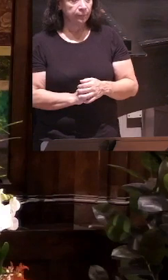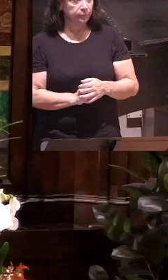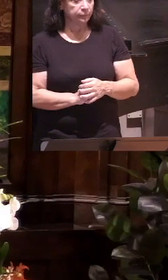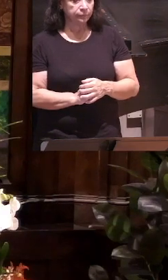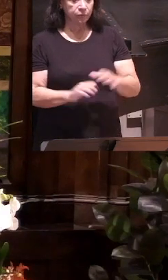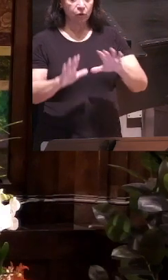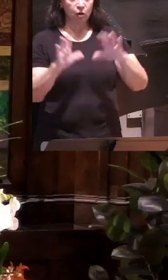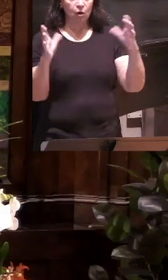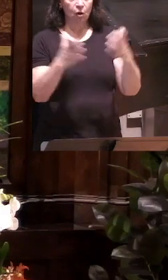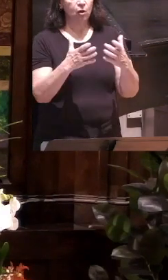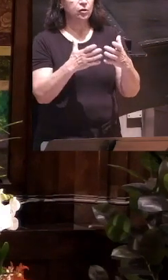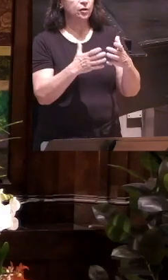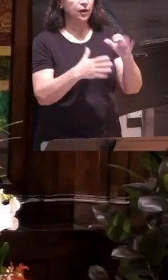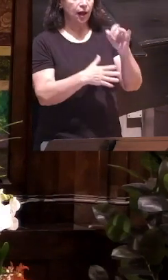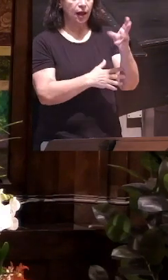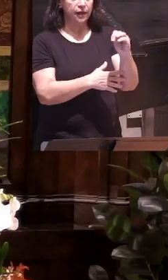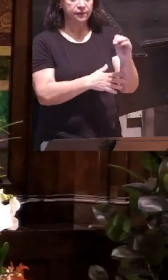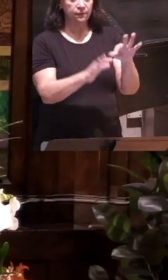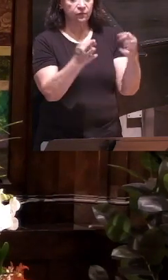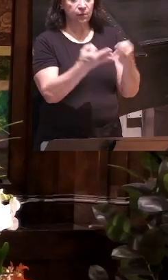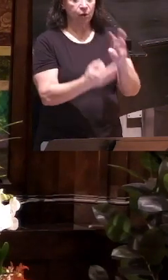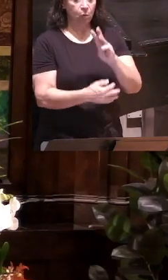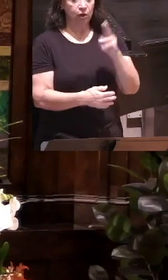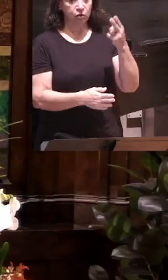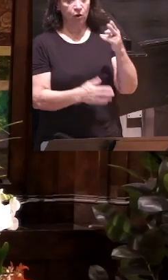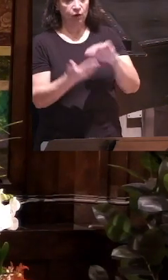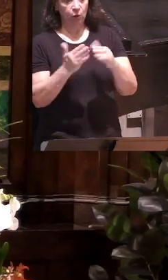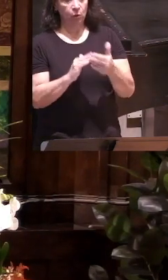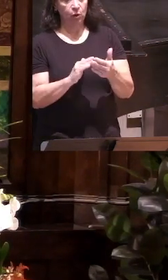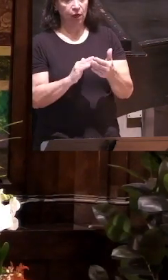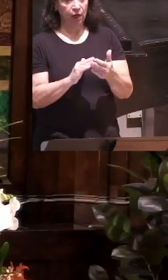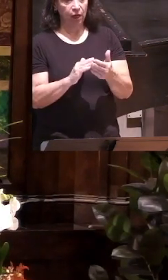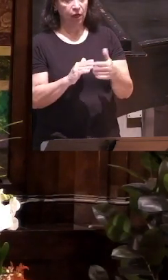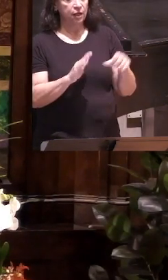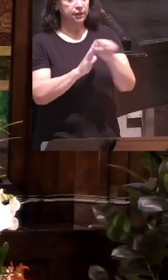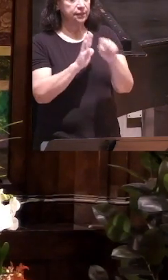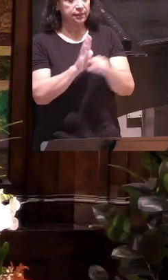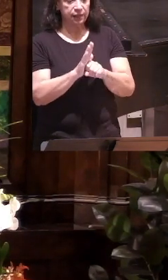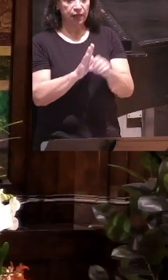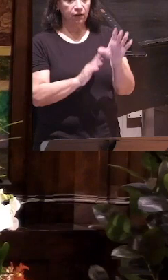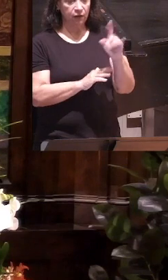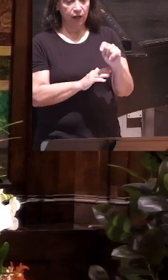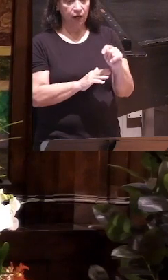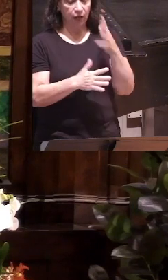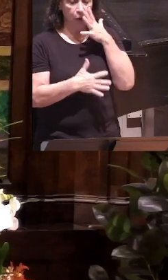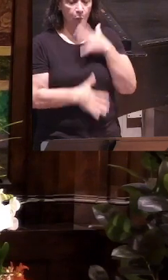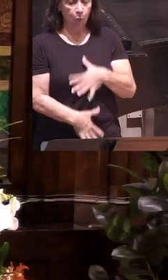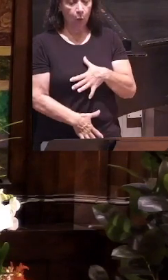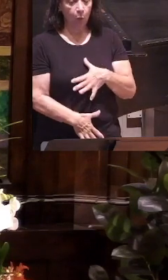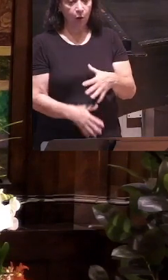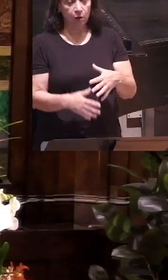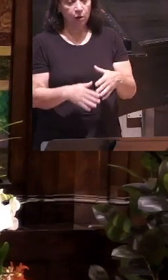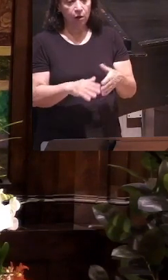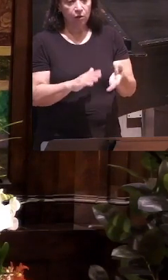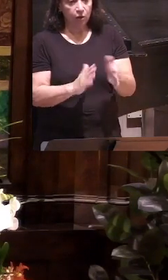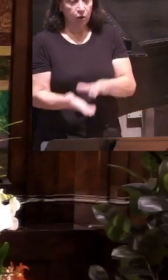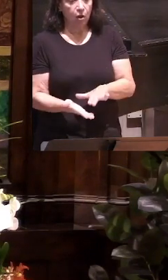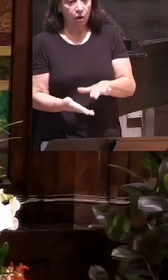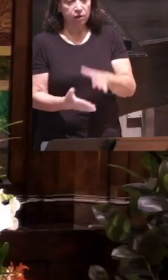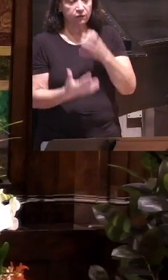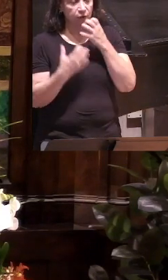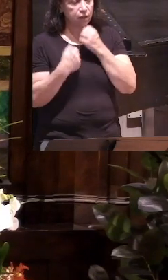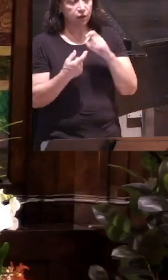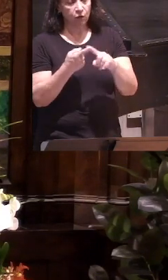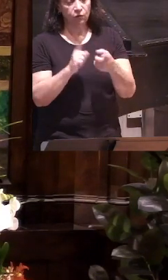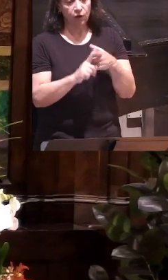To the entire Exum family, the West Hartford community, the entire state of Connecticut, who mourn the loss of our dear friend Earl